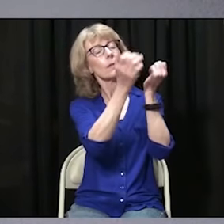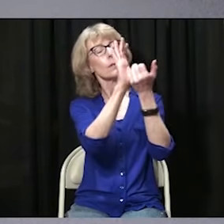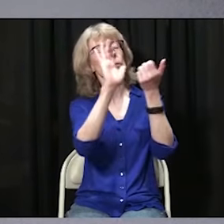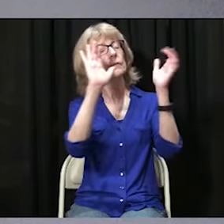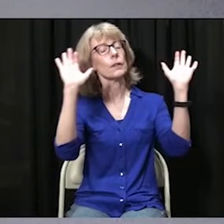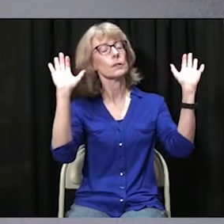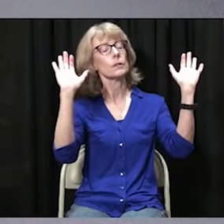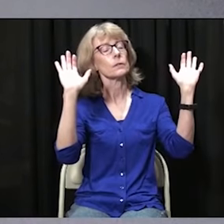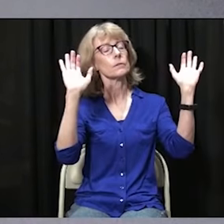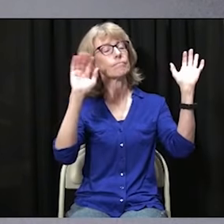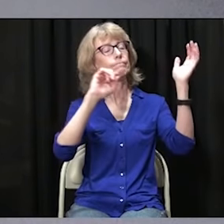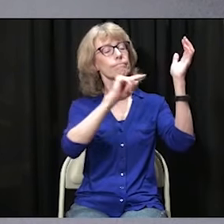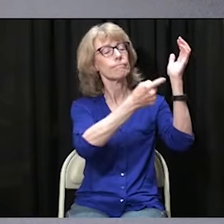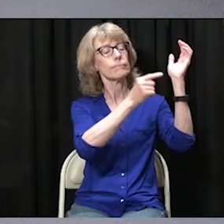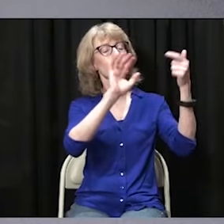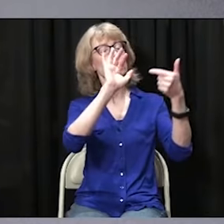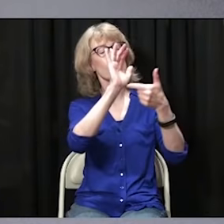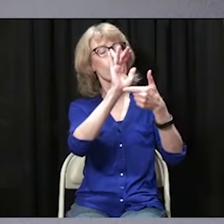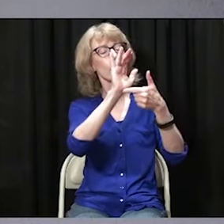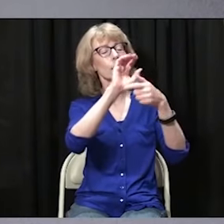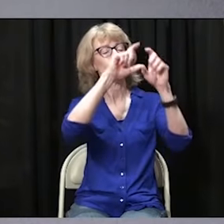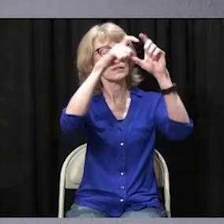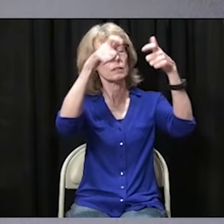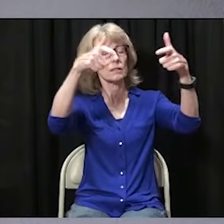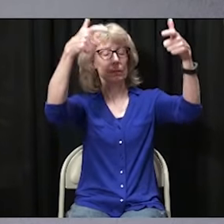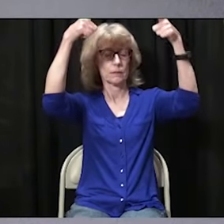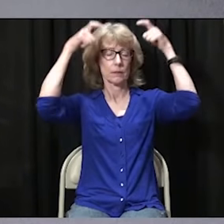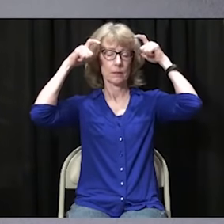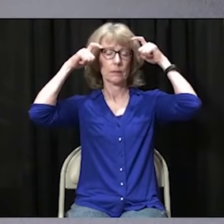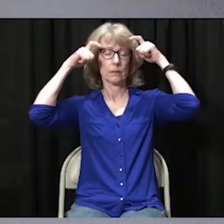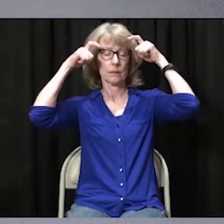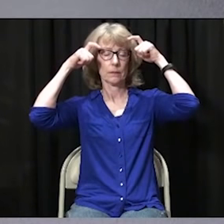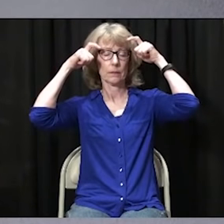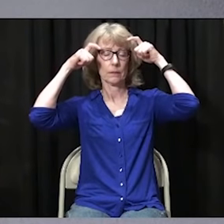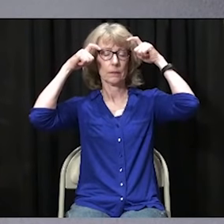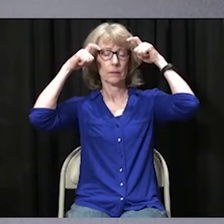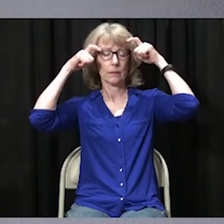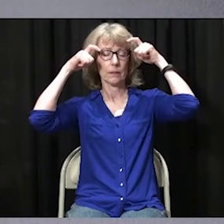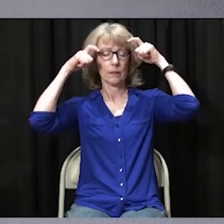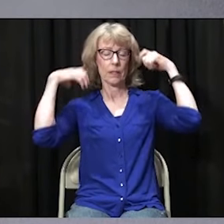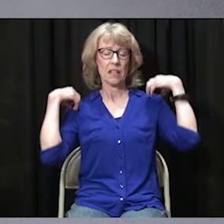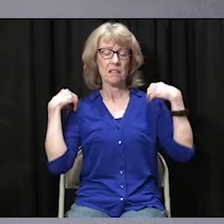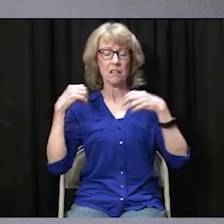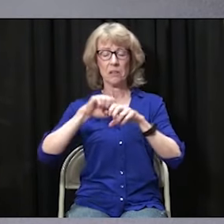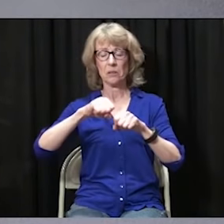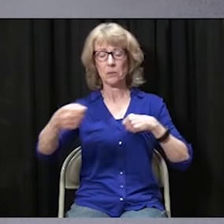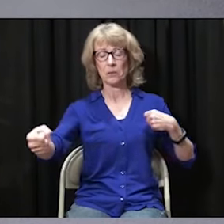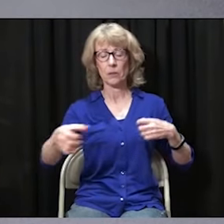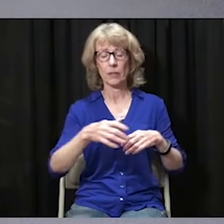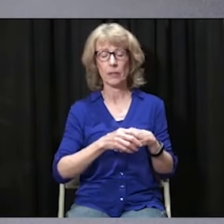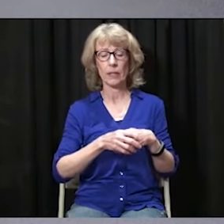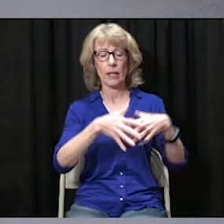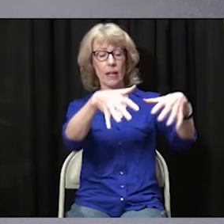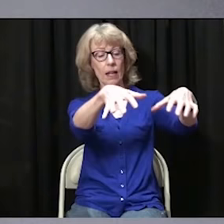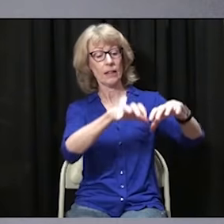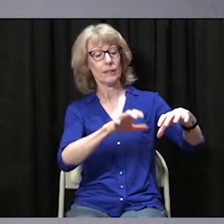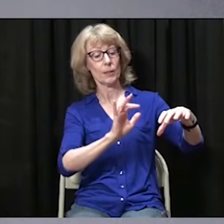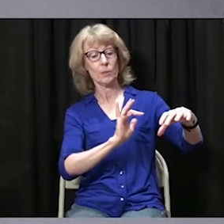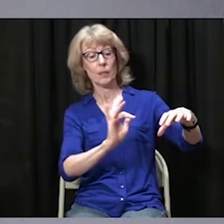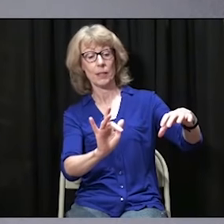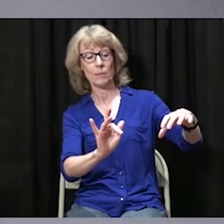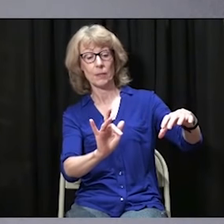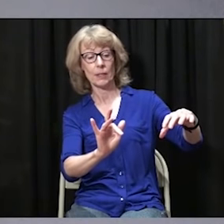of thorns. We see the discarded grave clothes and the empty tomb. Suffering and rejoicing are at the center of your